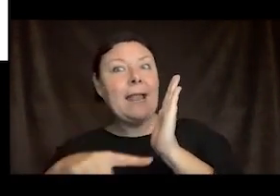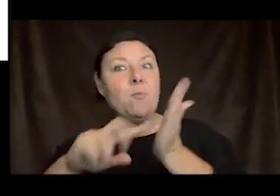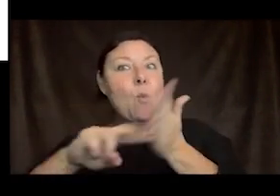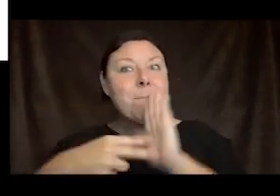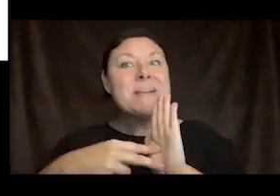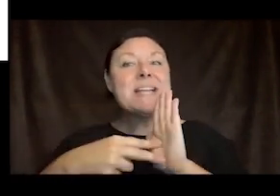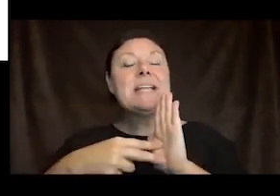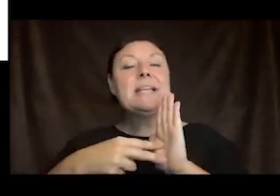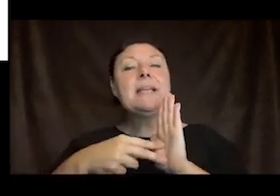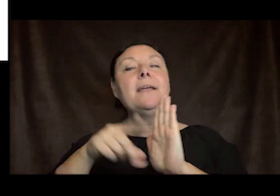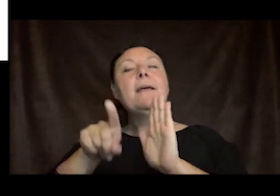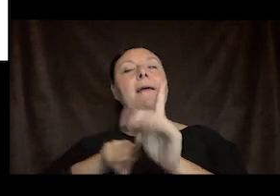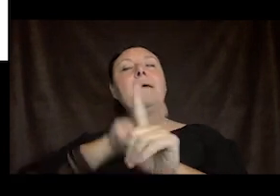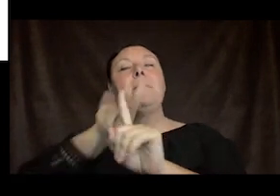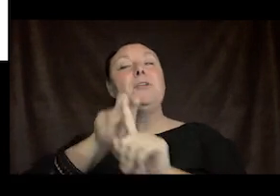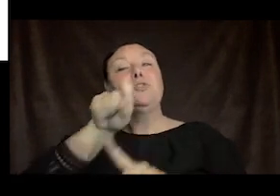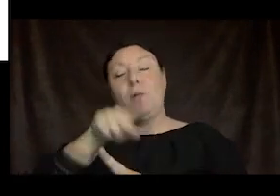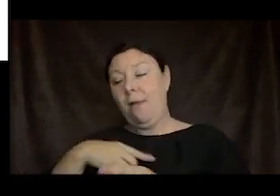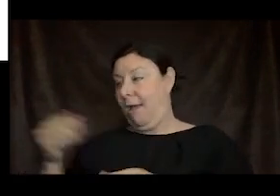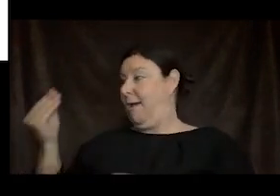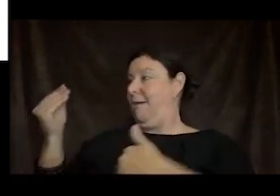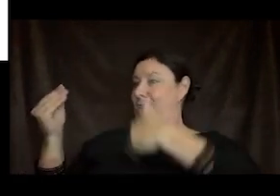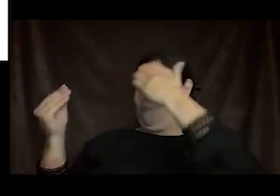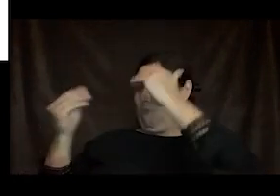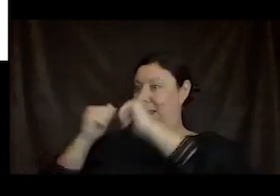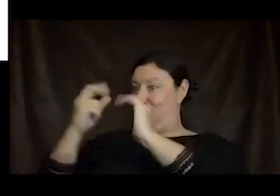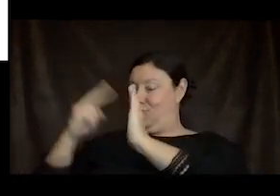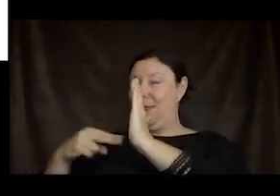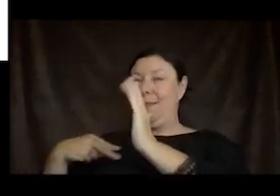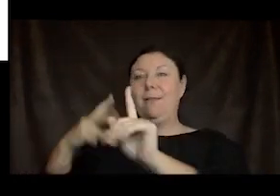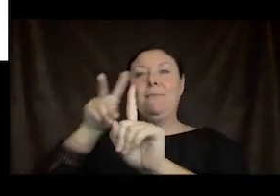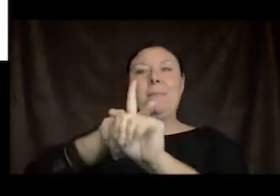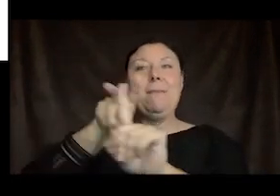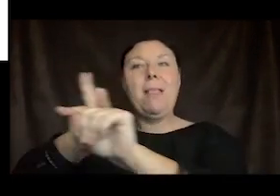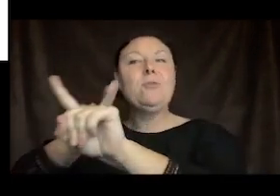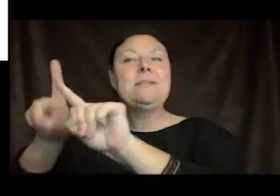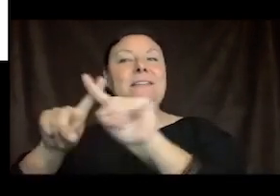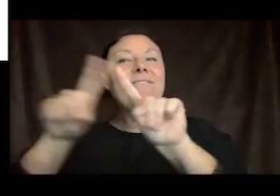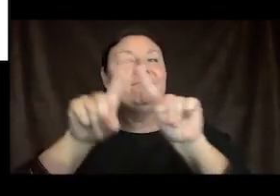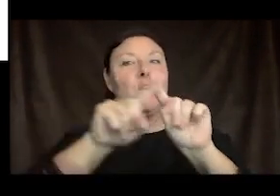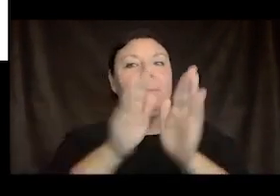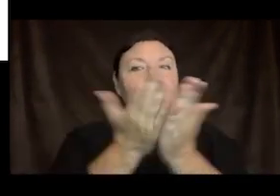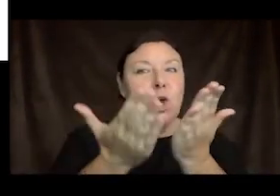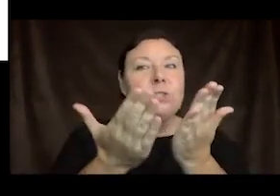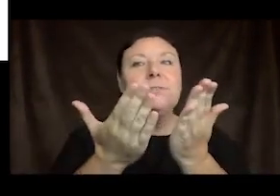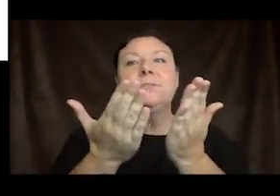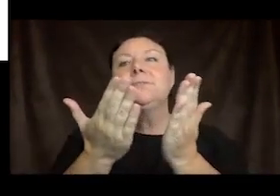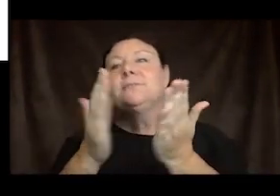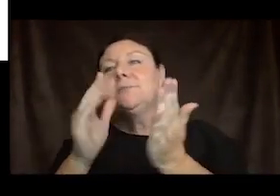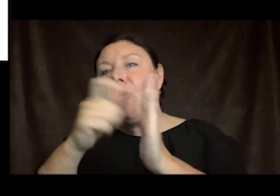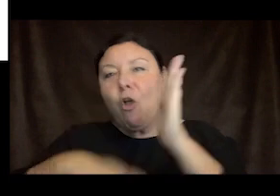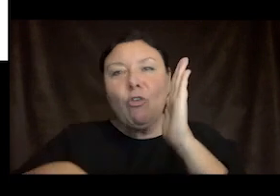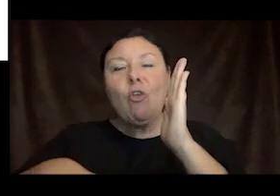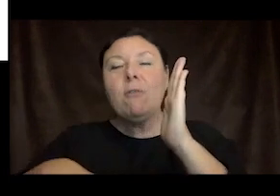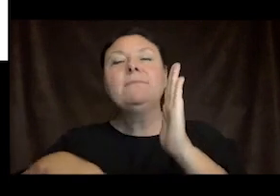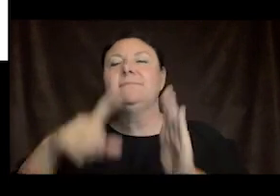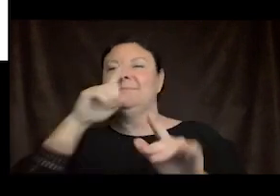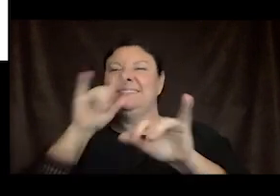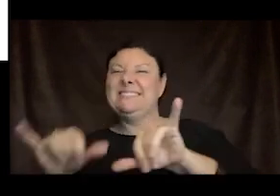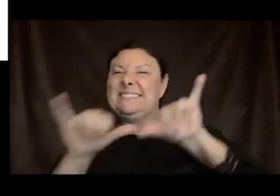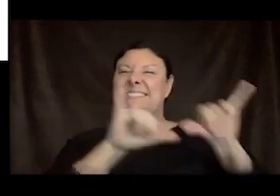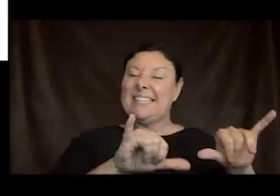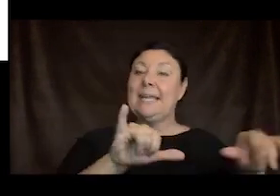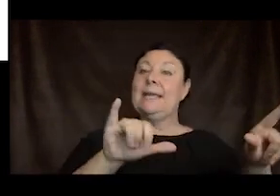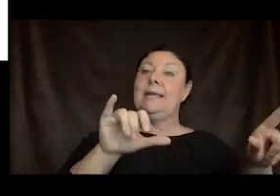them to all the different texts that you read. Racial literacy is the same thing in that you will be able